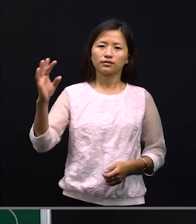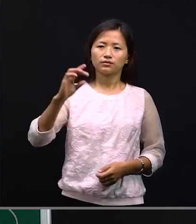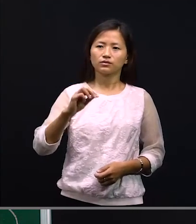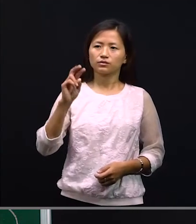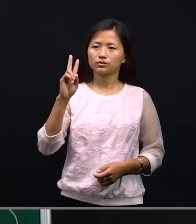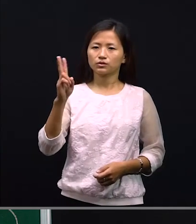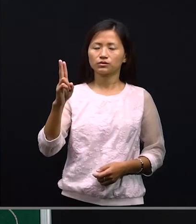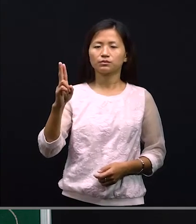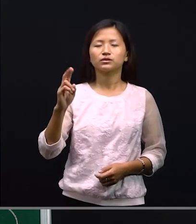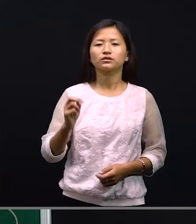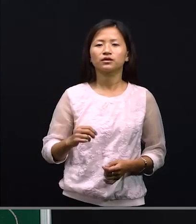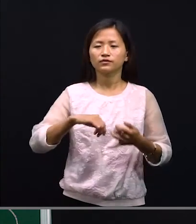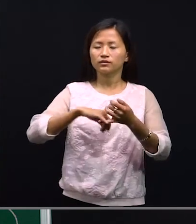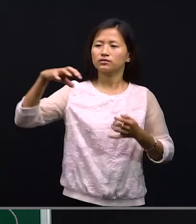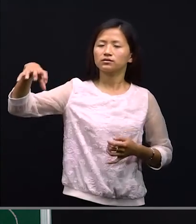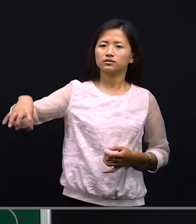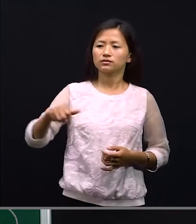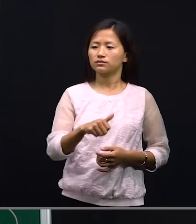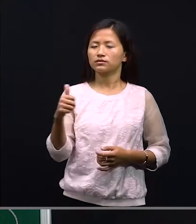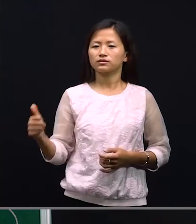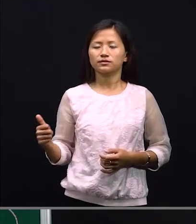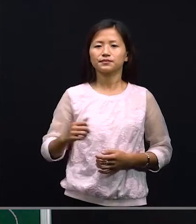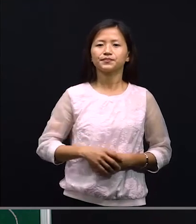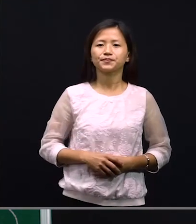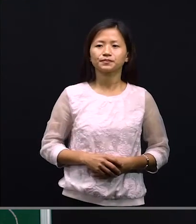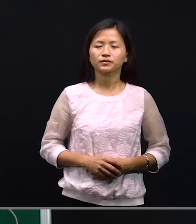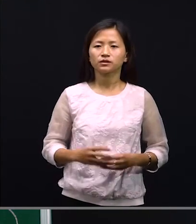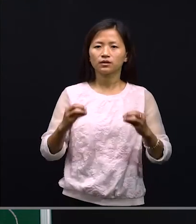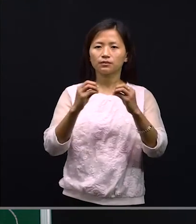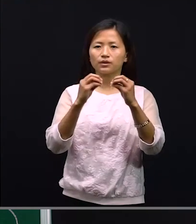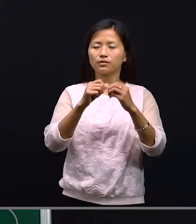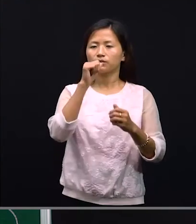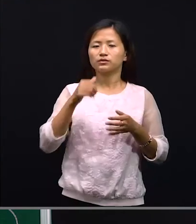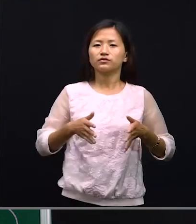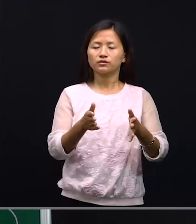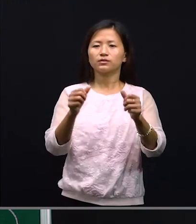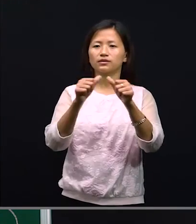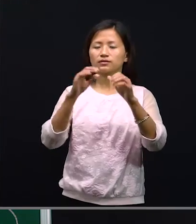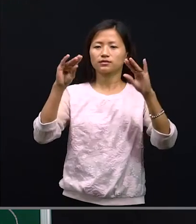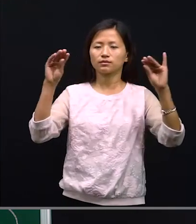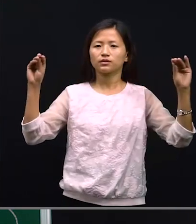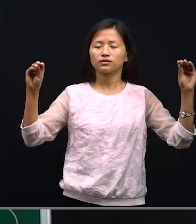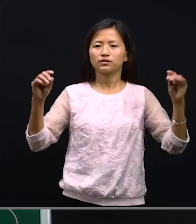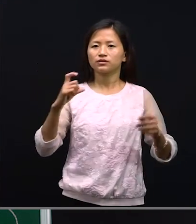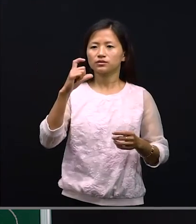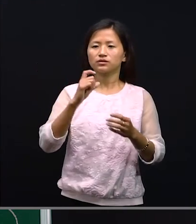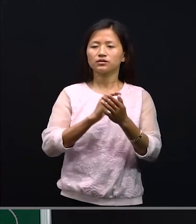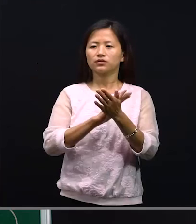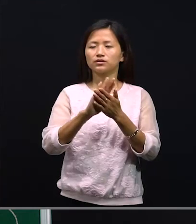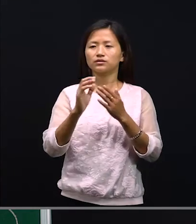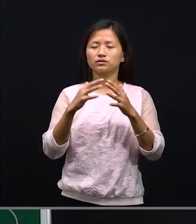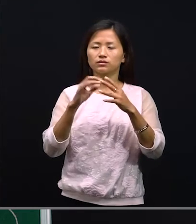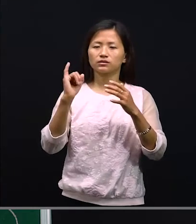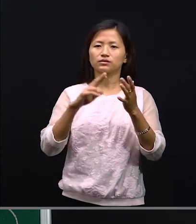major rivers of other state. One is Brahmaputra from Assam, and one is Chinwin River from